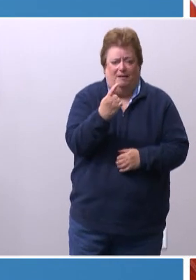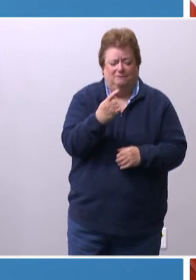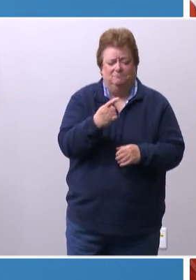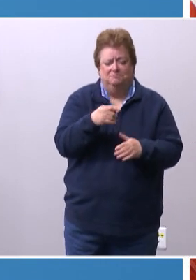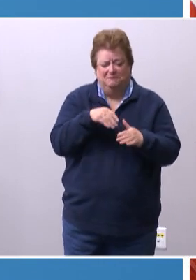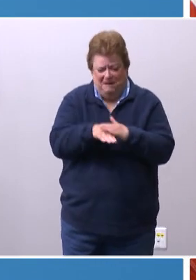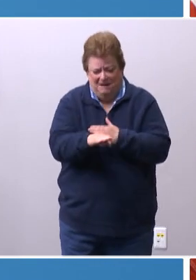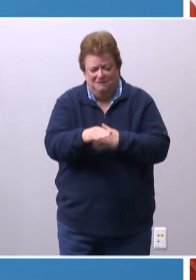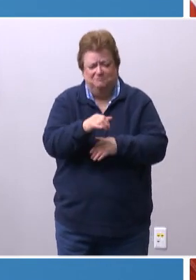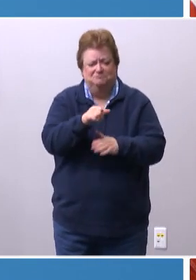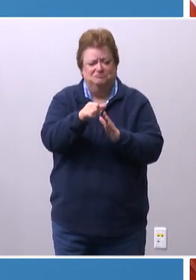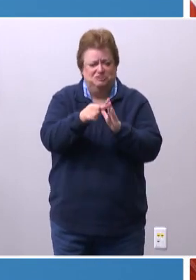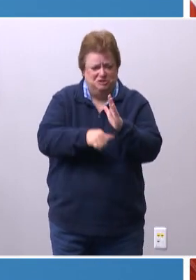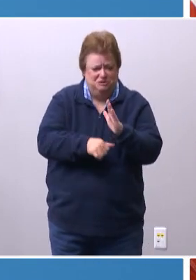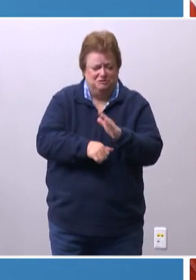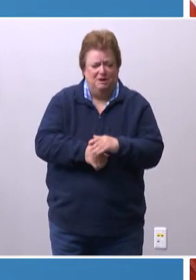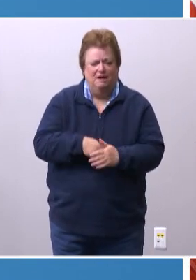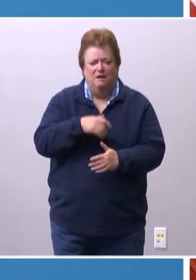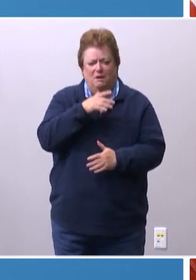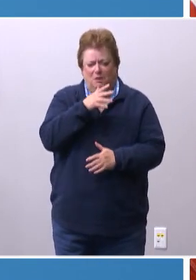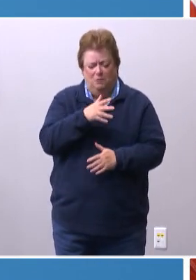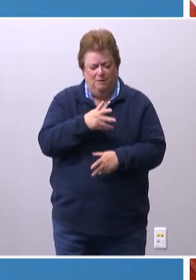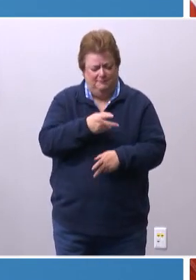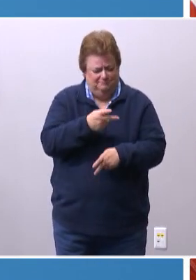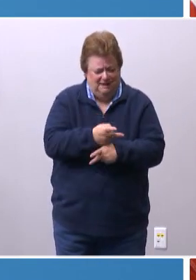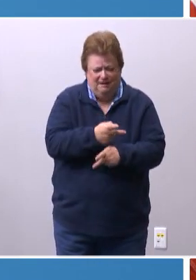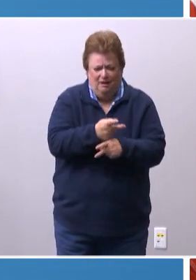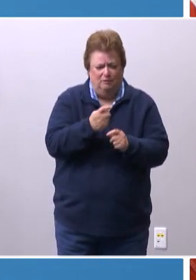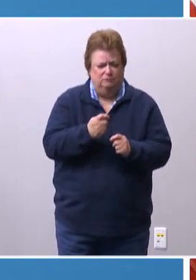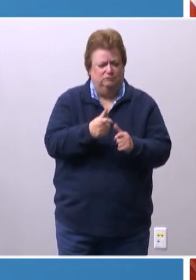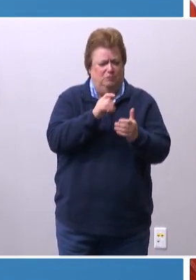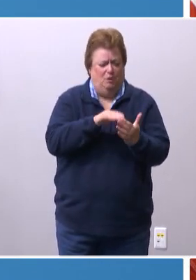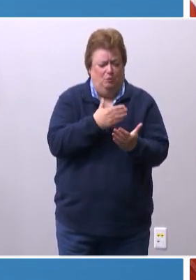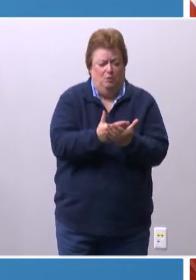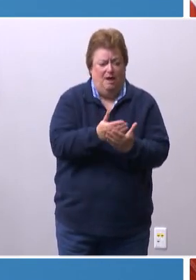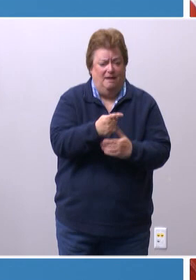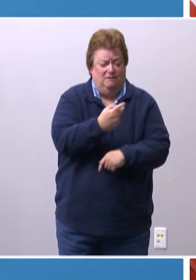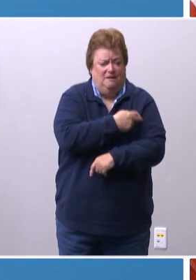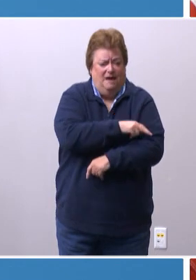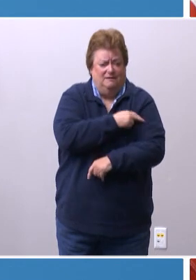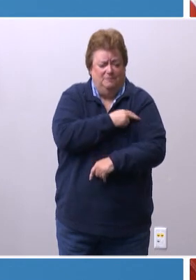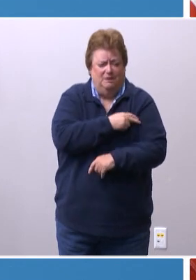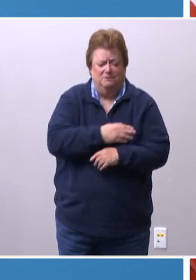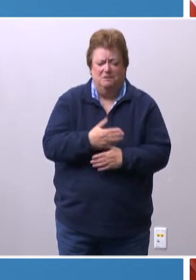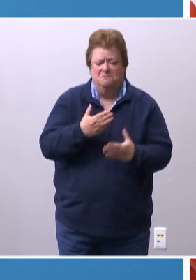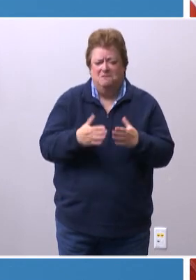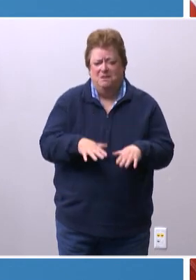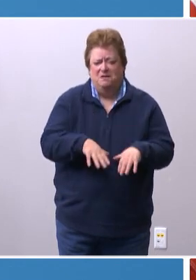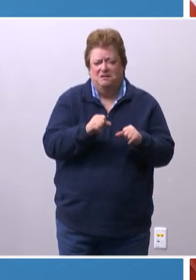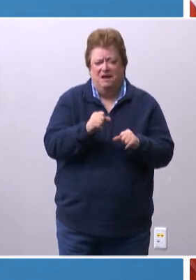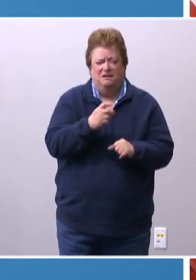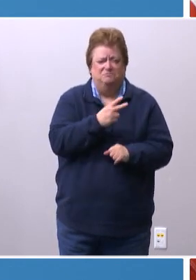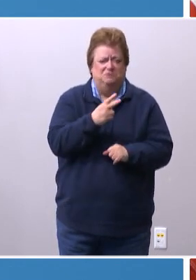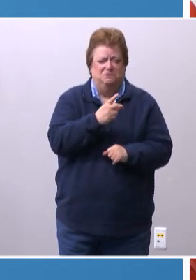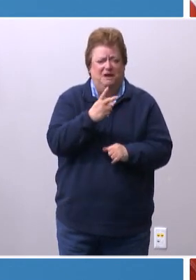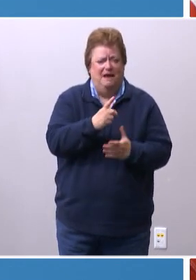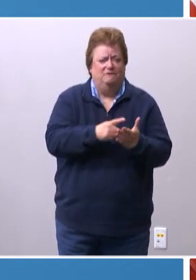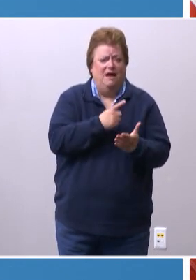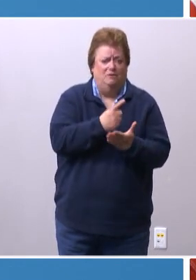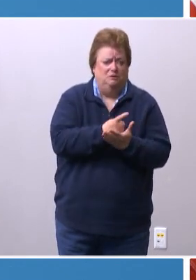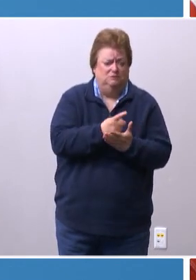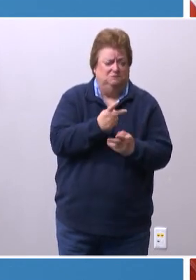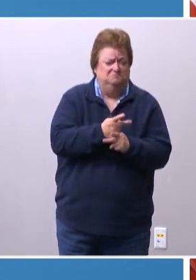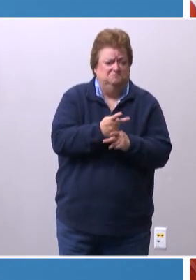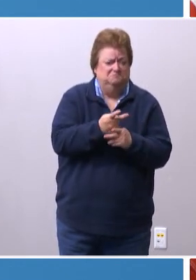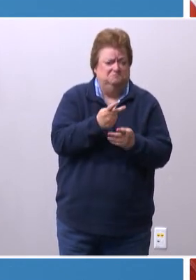would have fixed that patient upon arrival at a Lincoln hospital, taking maybe 2.5 hours tops.